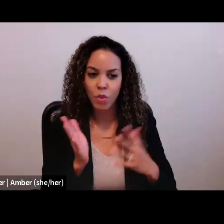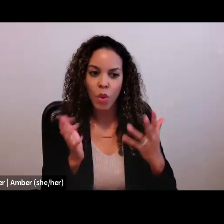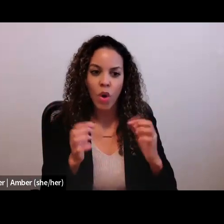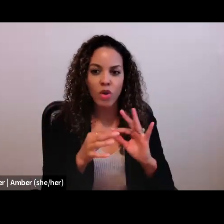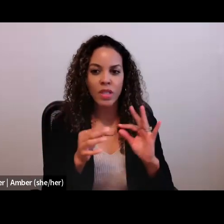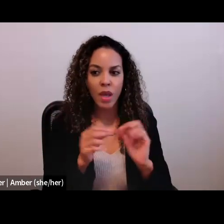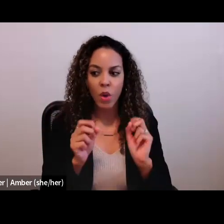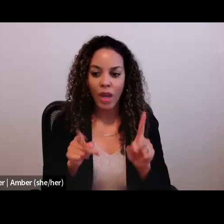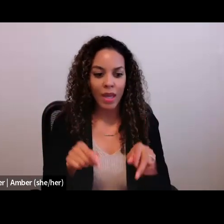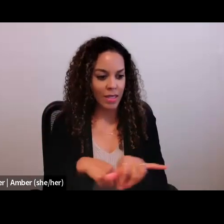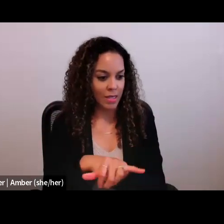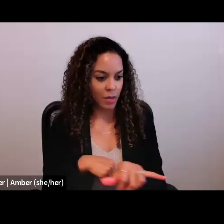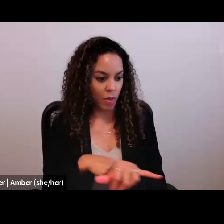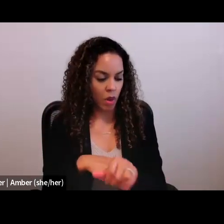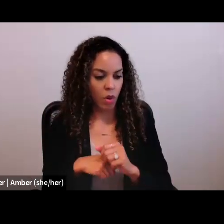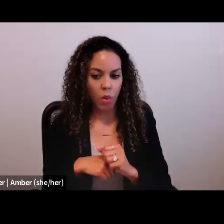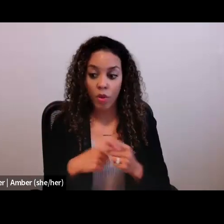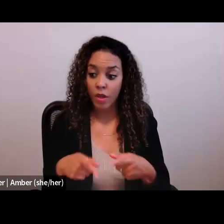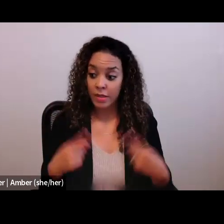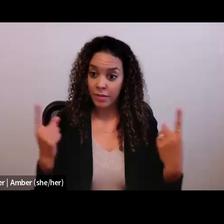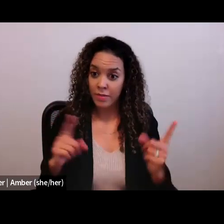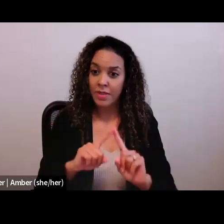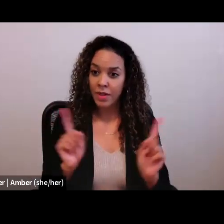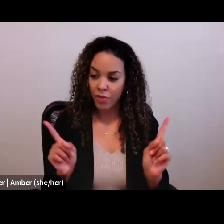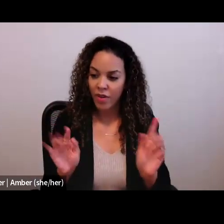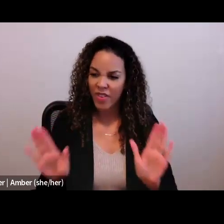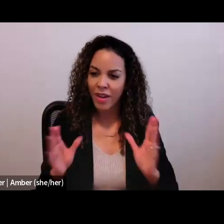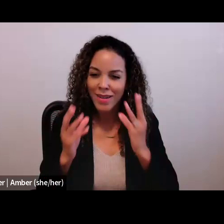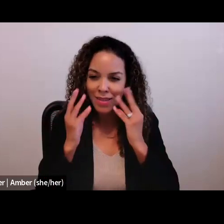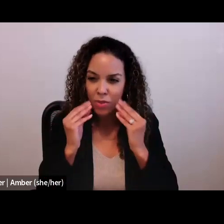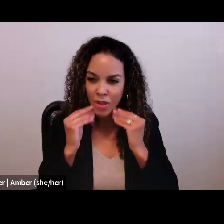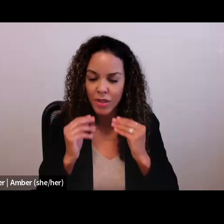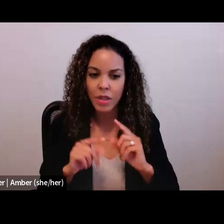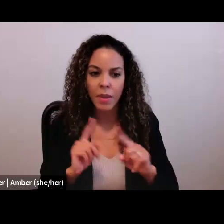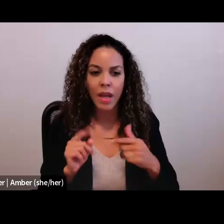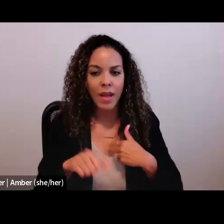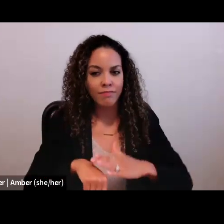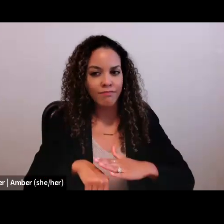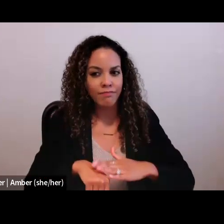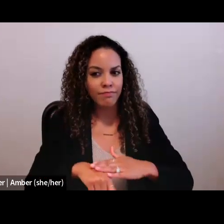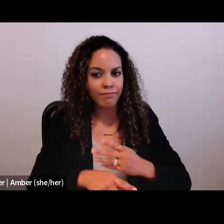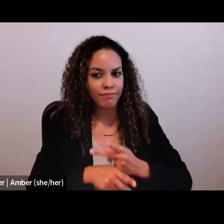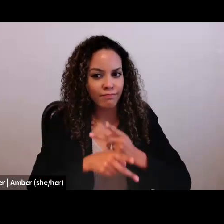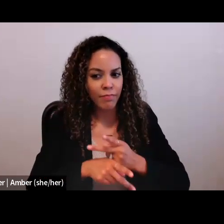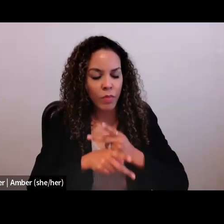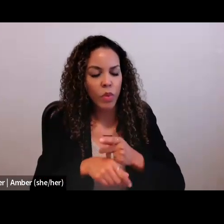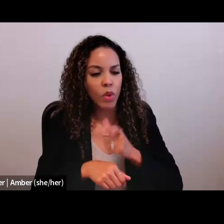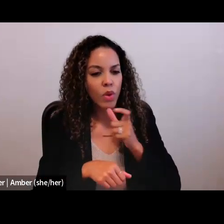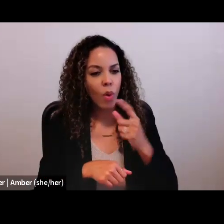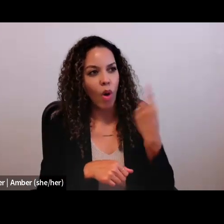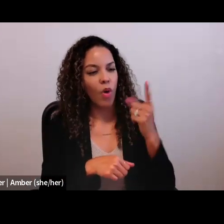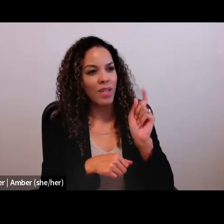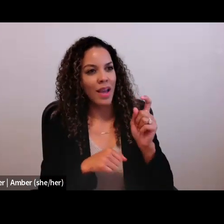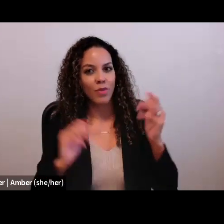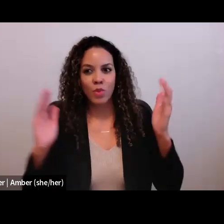or dissimilar are their experiences? And, I caution us all, because we don't always have to do that. I mean, the